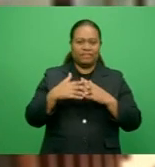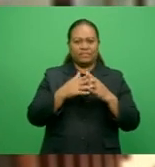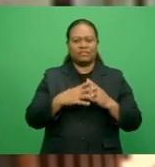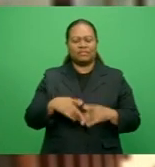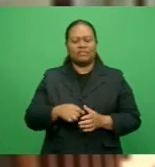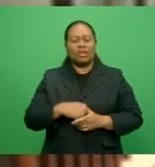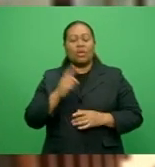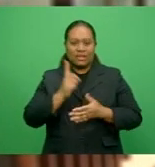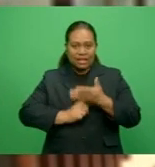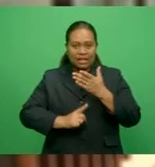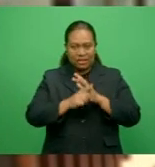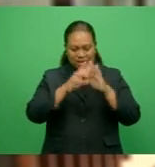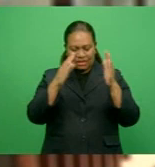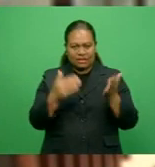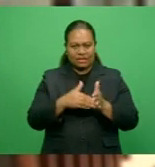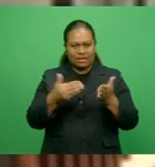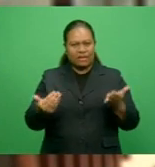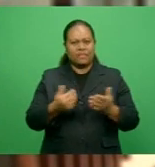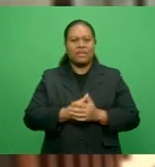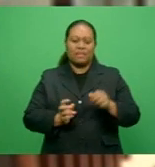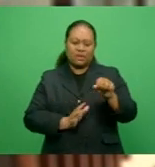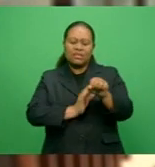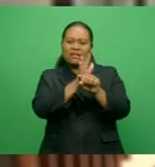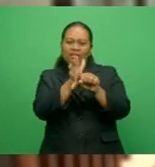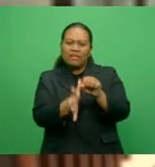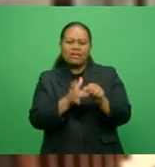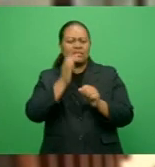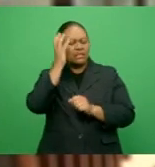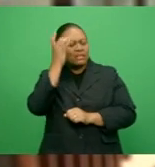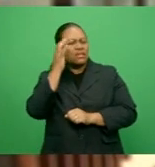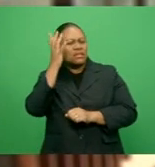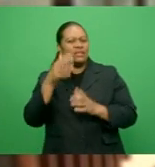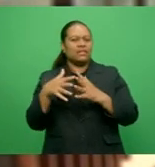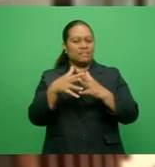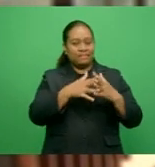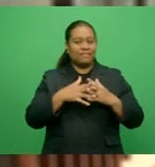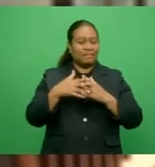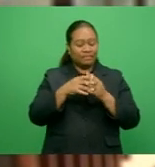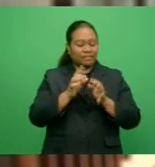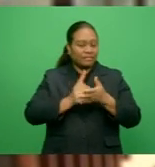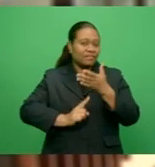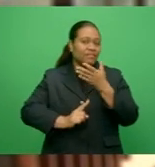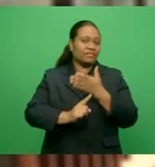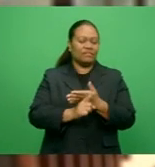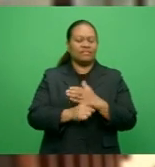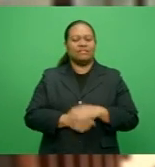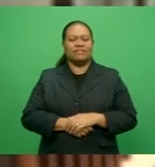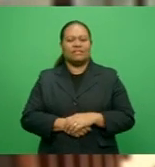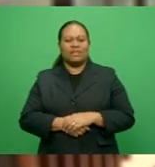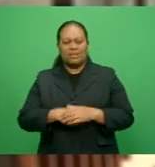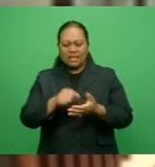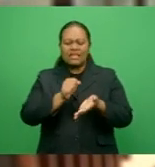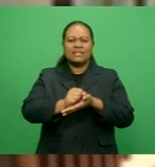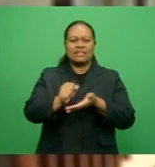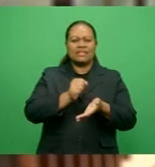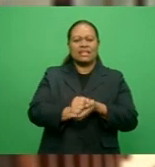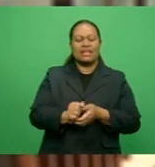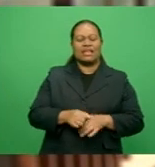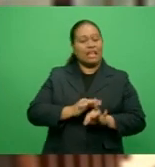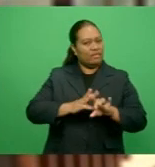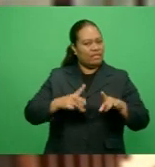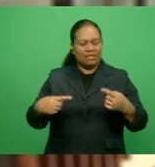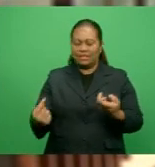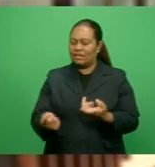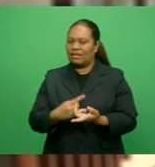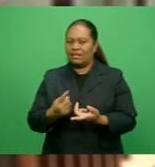gains today after virus fears and worries about US stimulus drove a wave of selling in just about everything